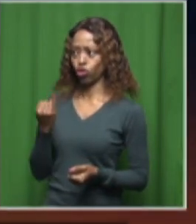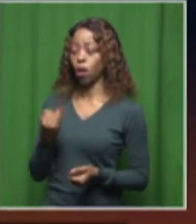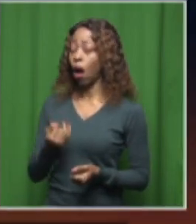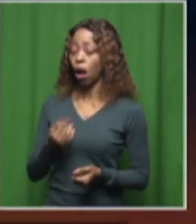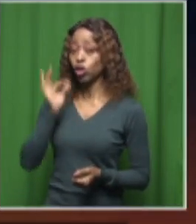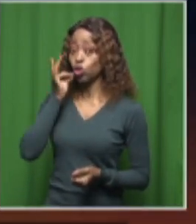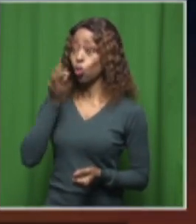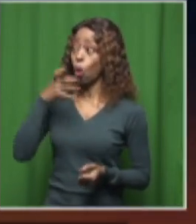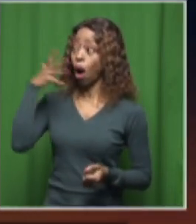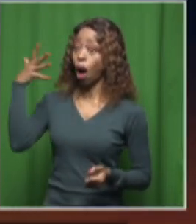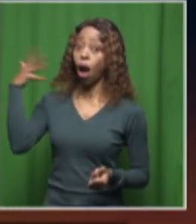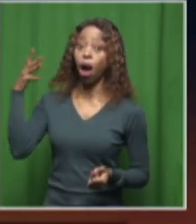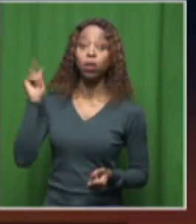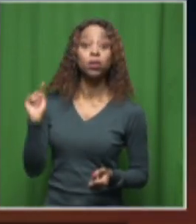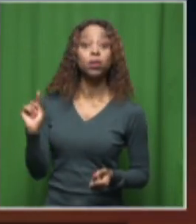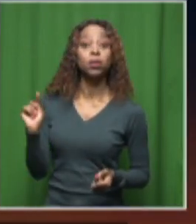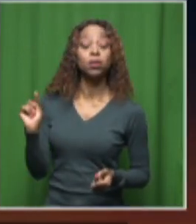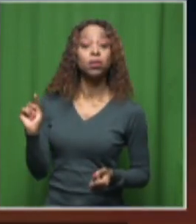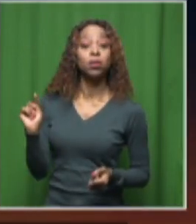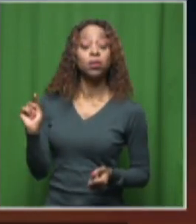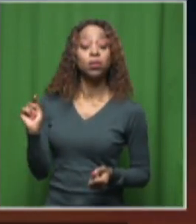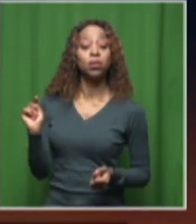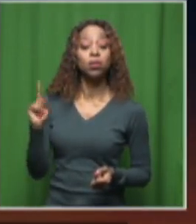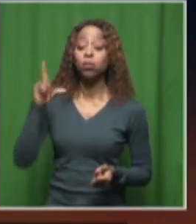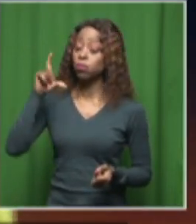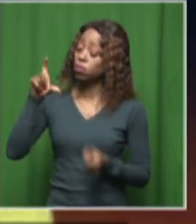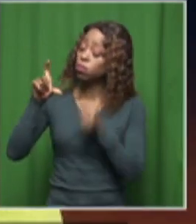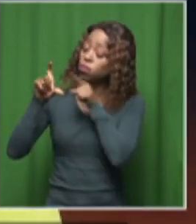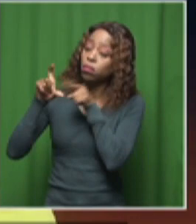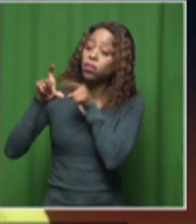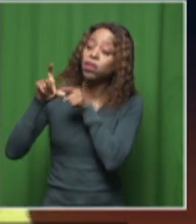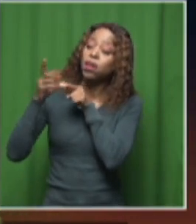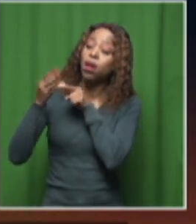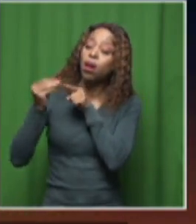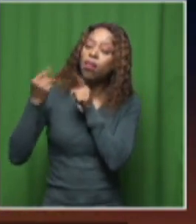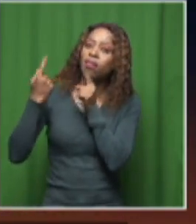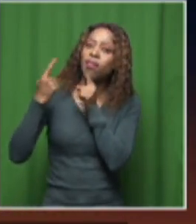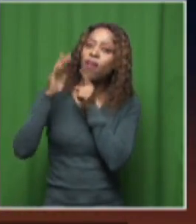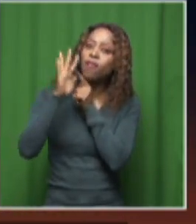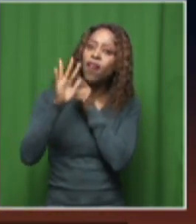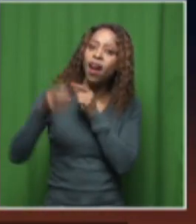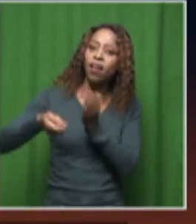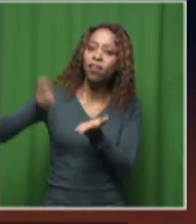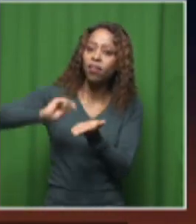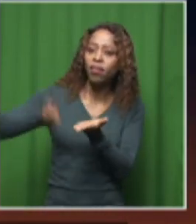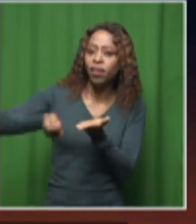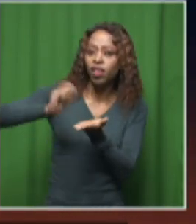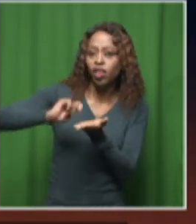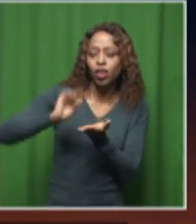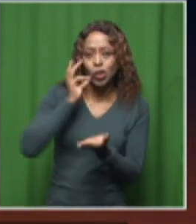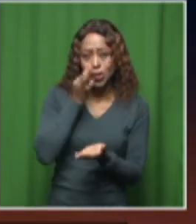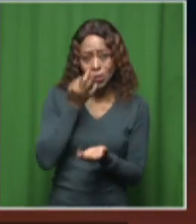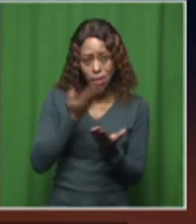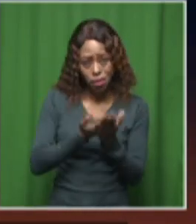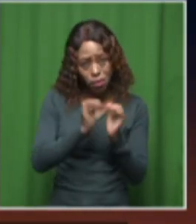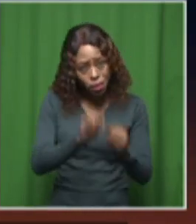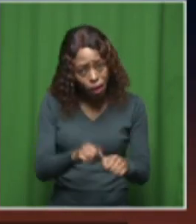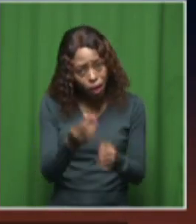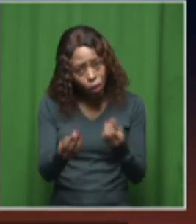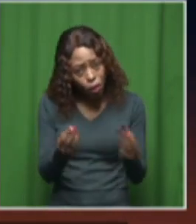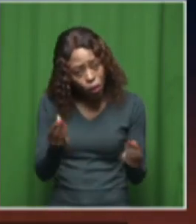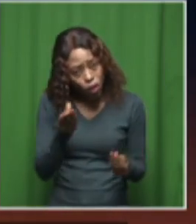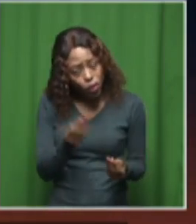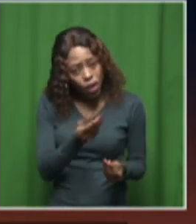sugar. One container of fruit juice will contain about 5 teaspoons of sugar. Would you allow your kid to